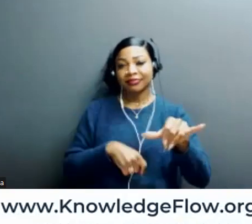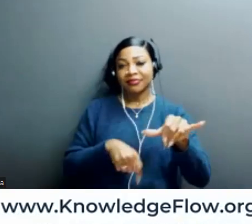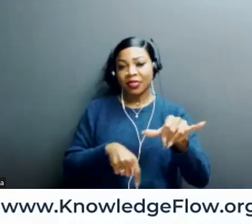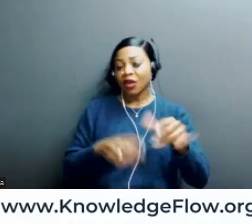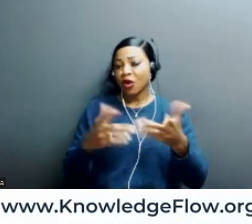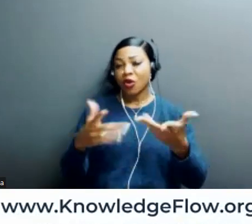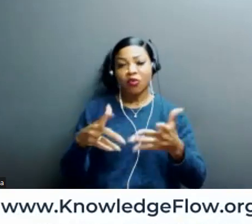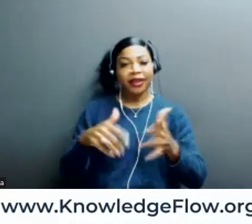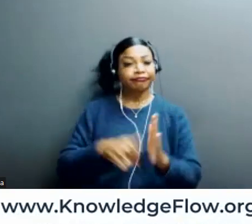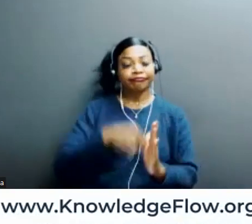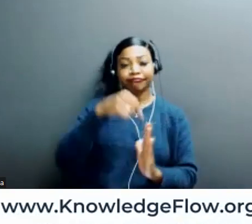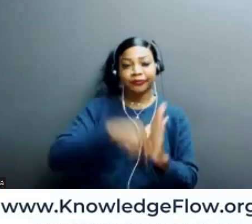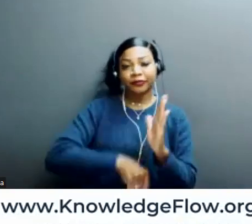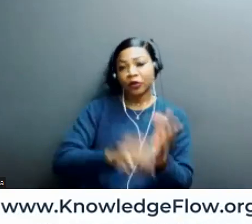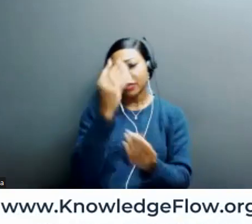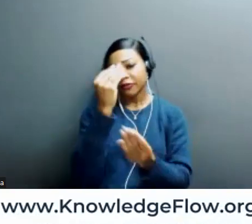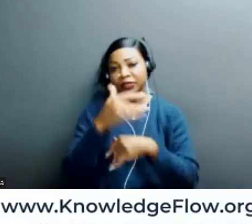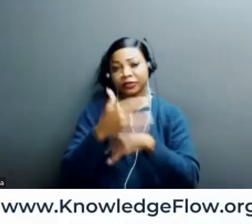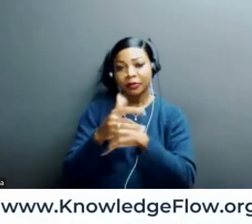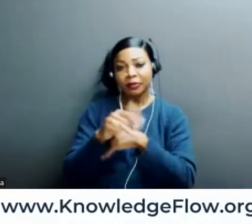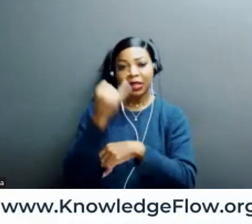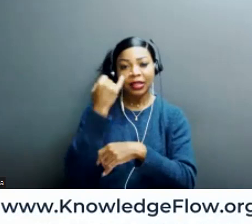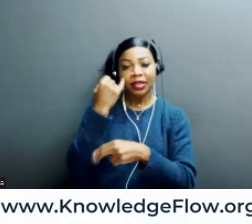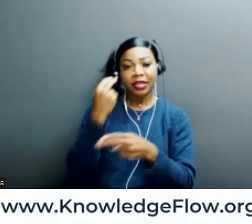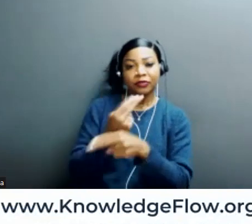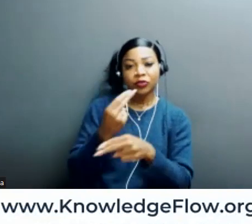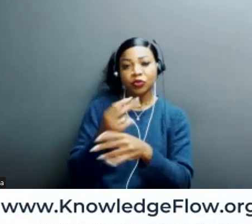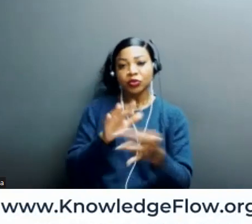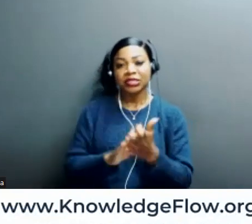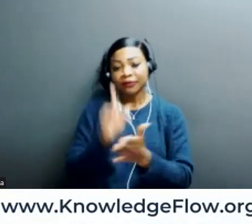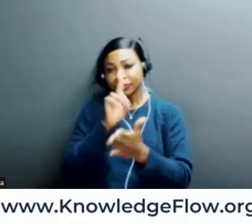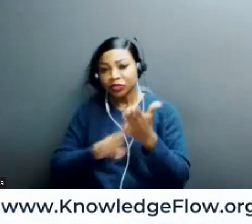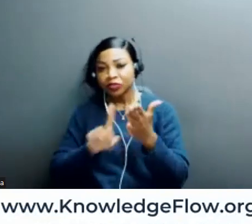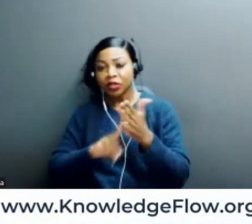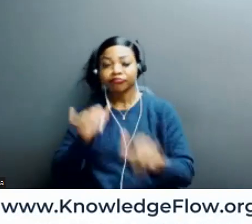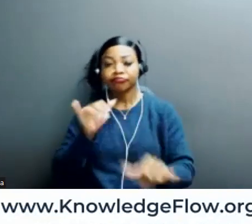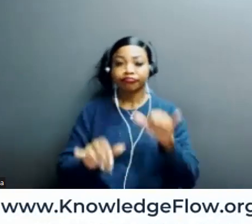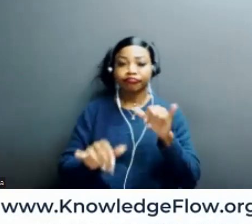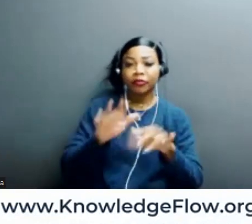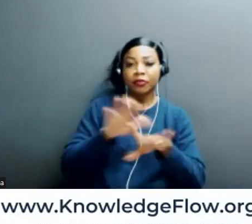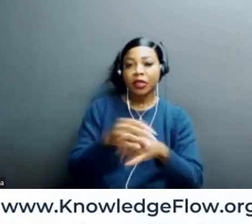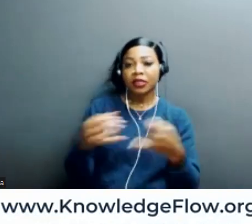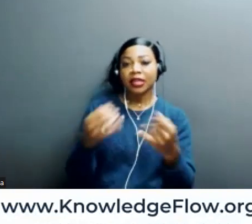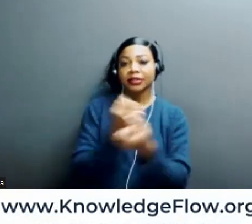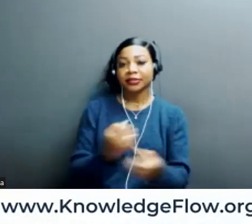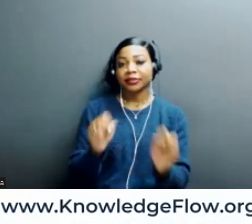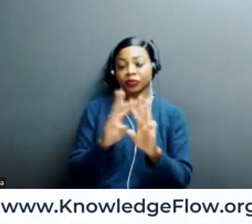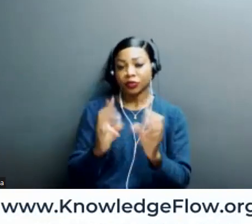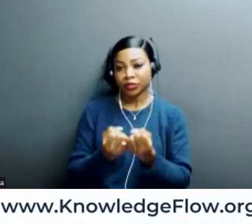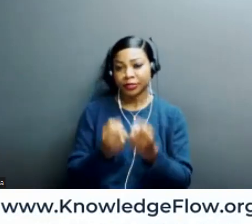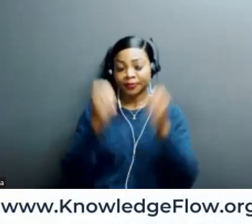covered in detail if you want to look at either the discovering Online safety or navigating Online safety uh workshops in the digital smarts link I already